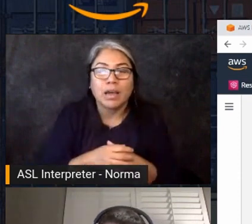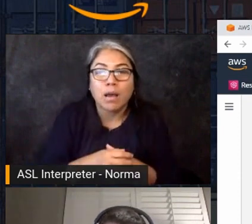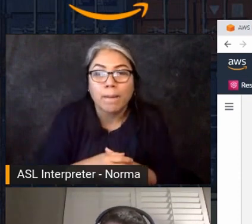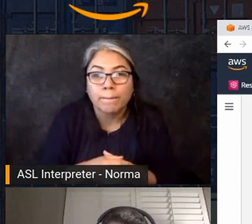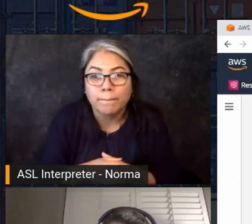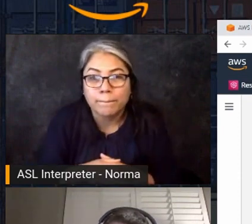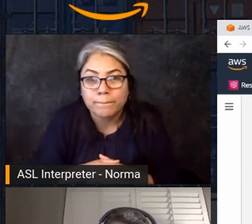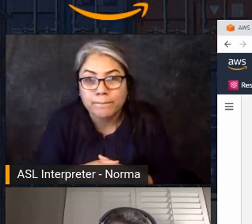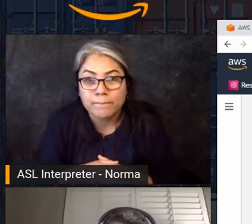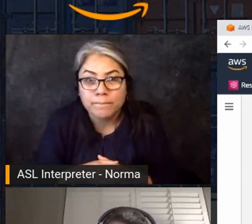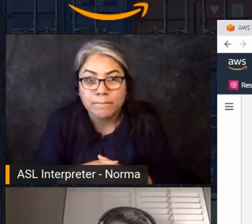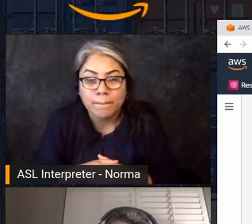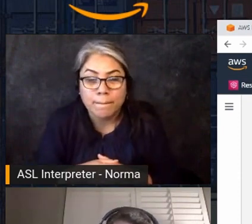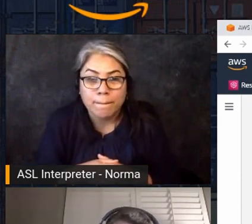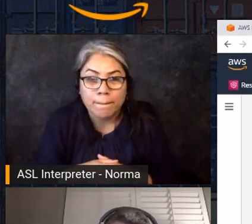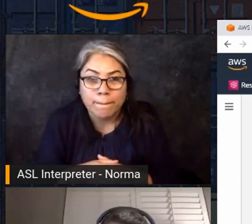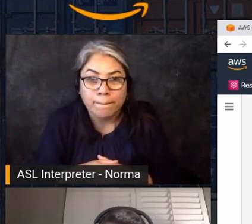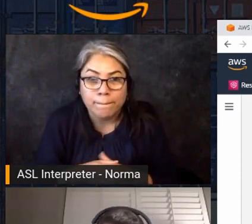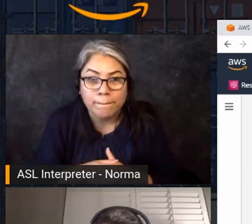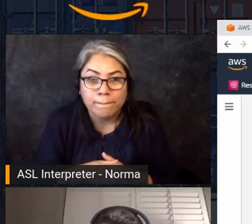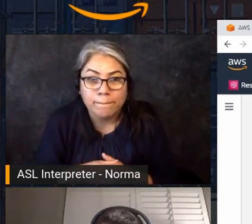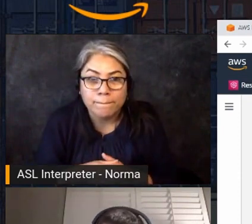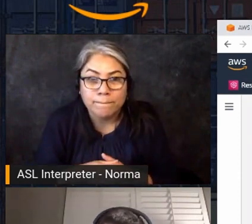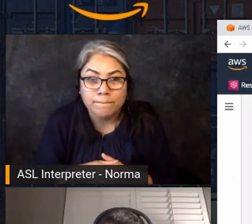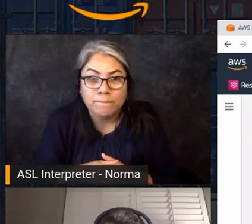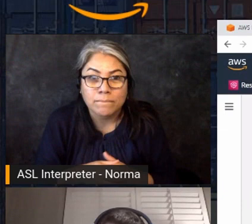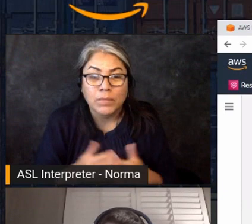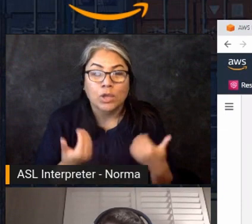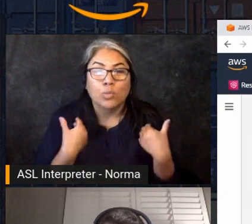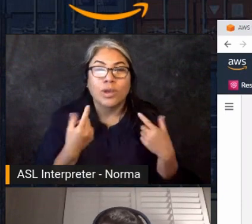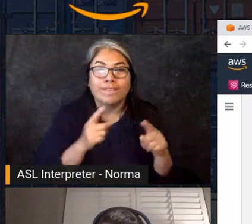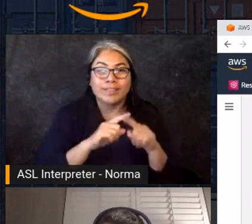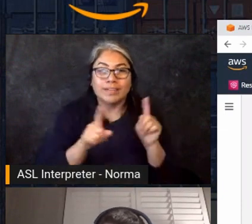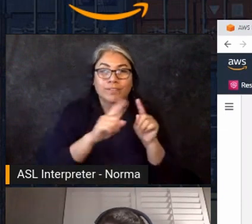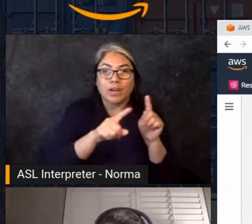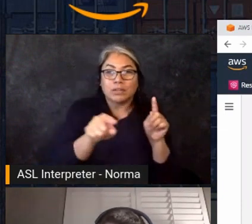example, cluster namespace service, or cluster namespace and pod name.